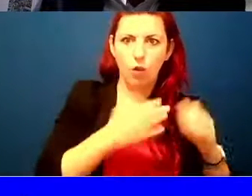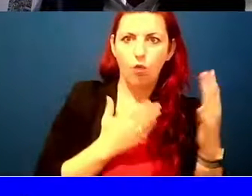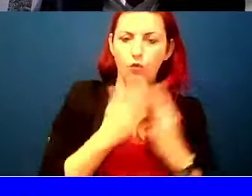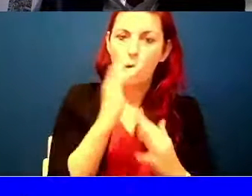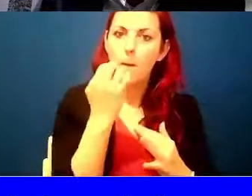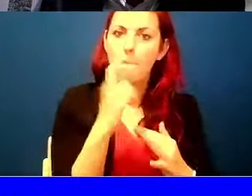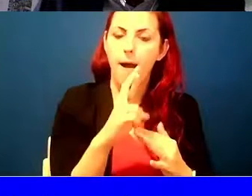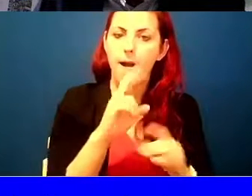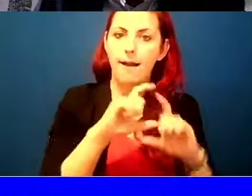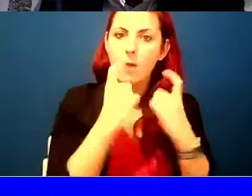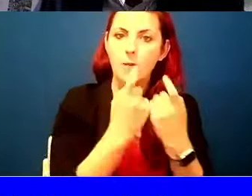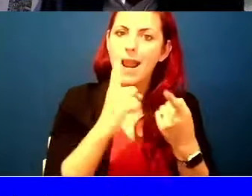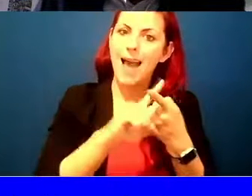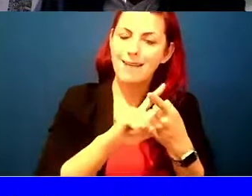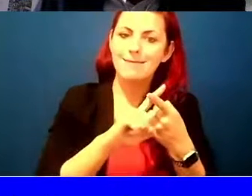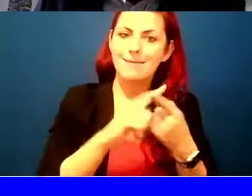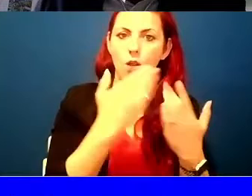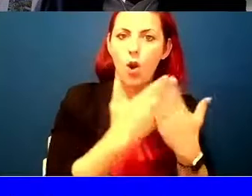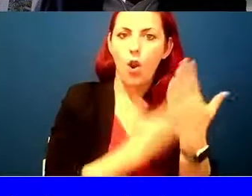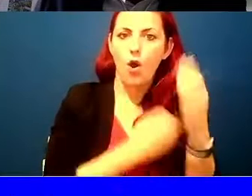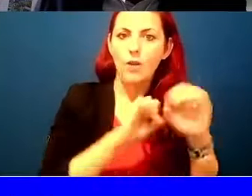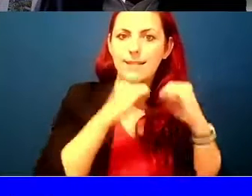also through the Law Society of Ireland.